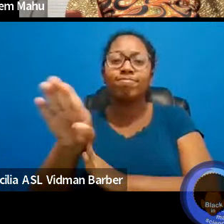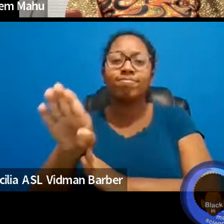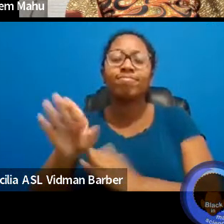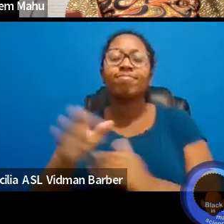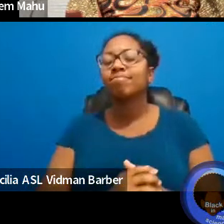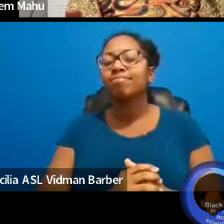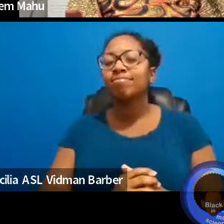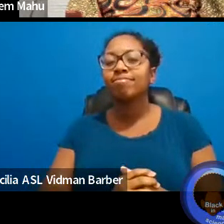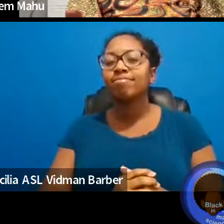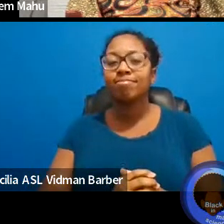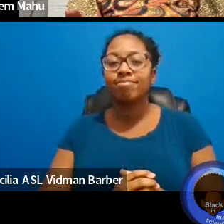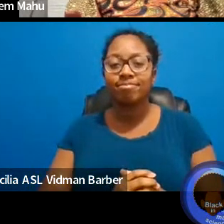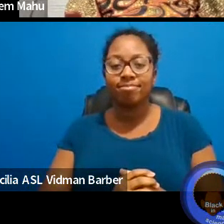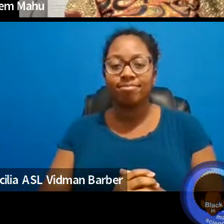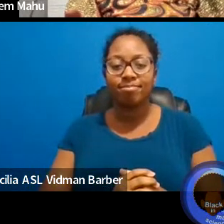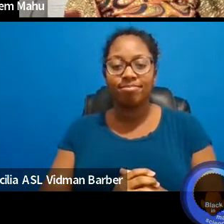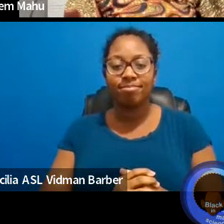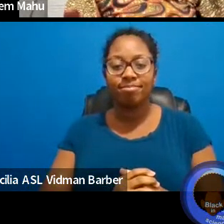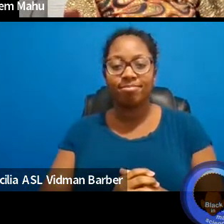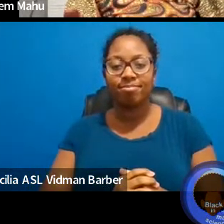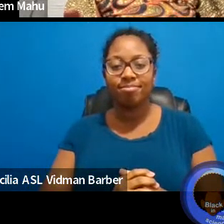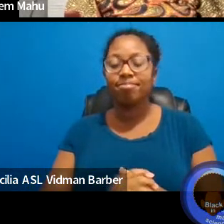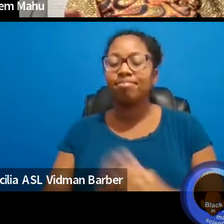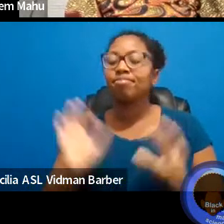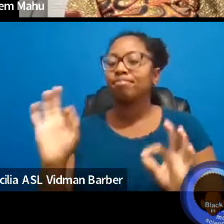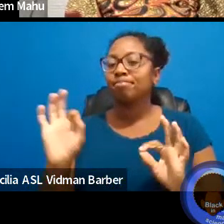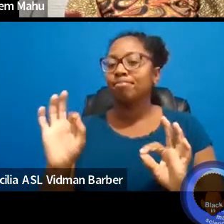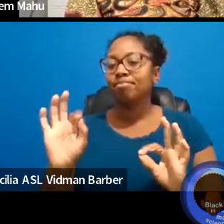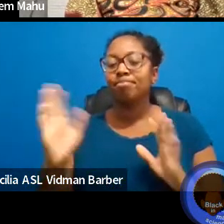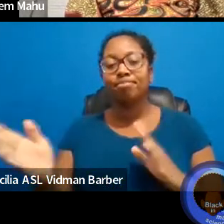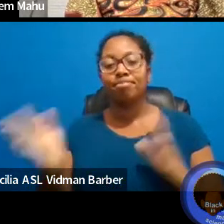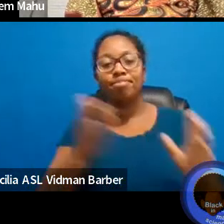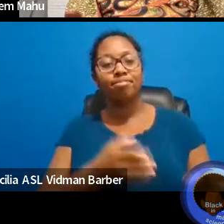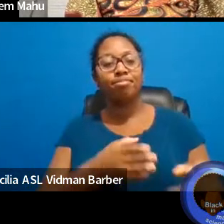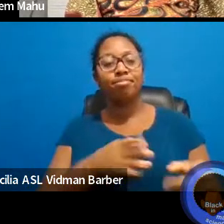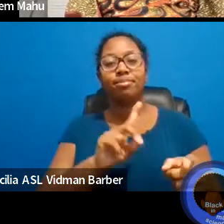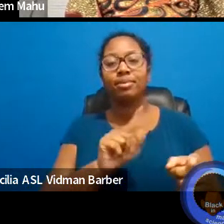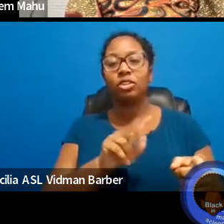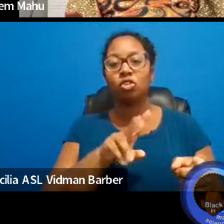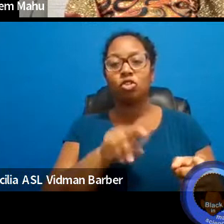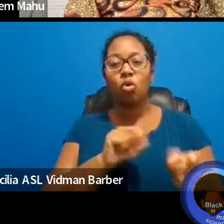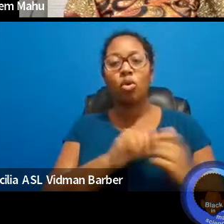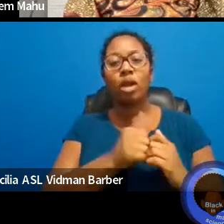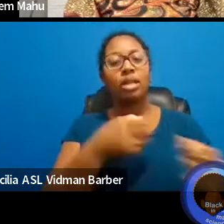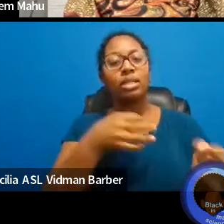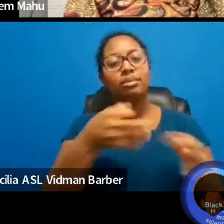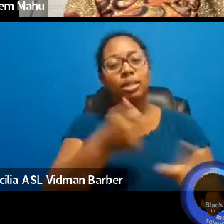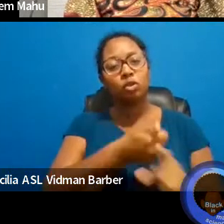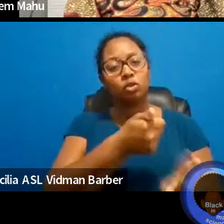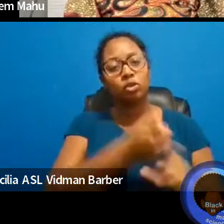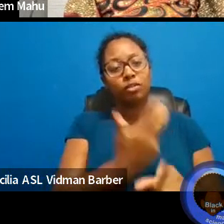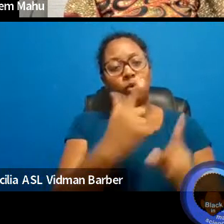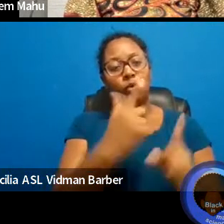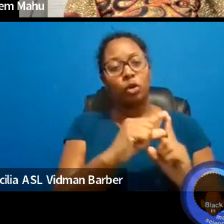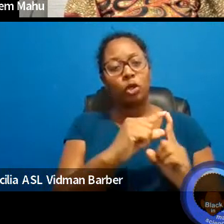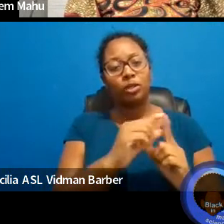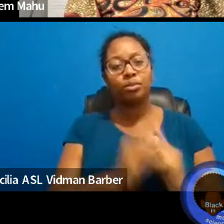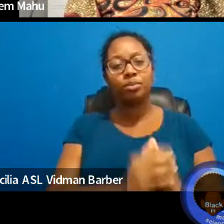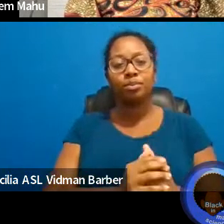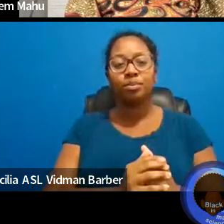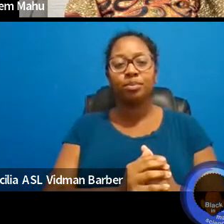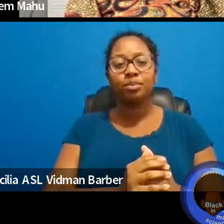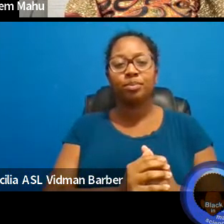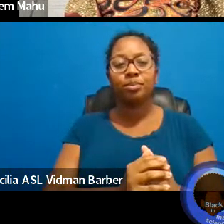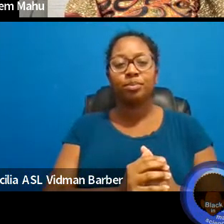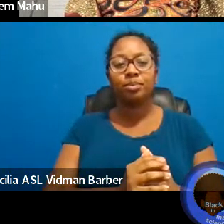industrious. And last but not least, Ms. Dawn, how would you describe yourself in 3 words? I think I'll say